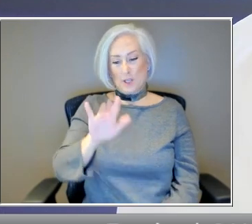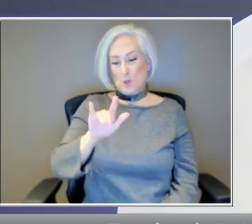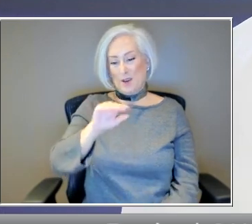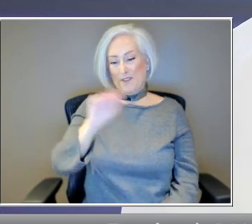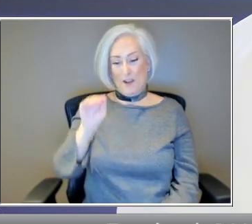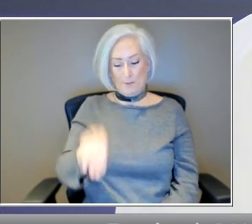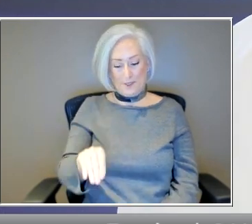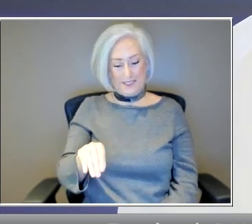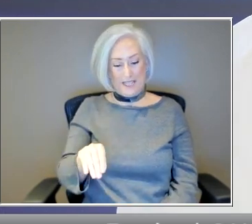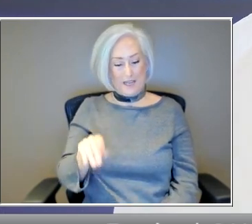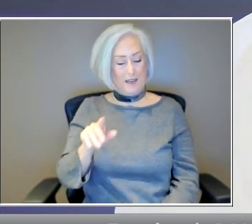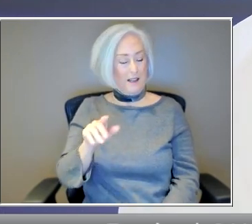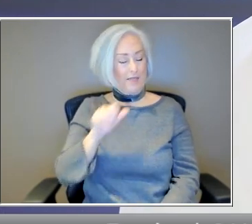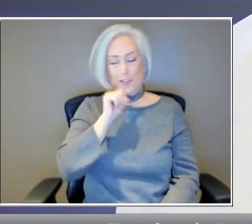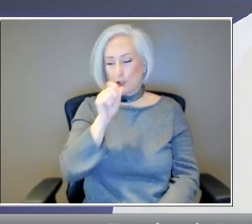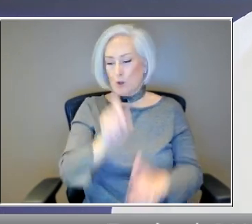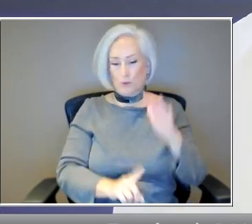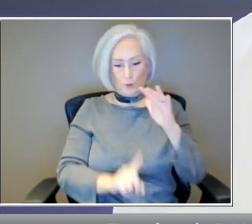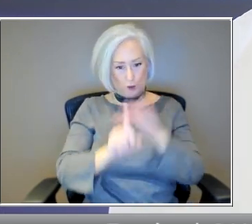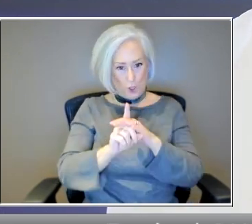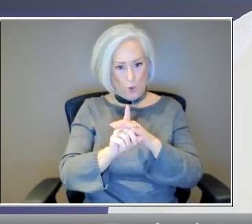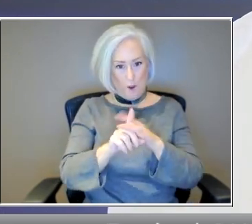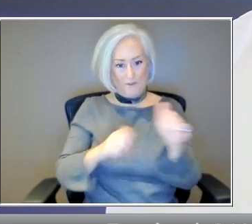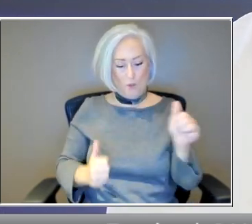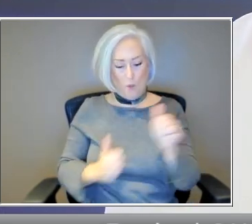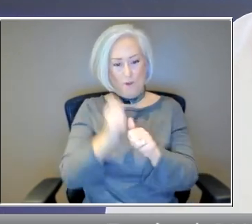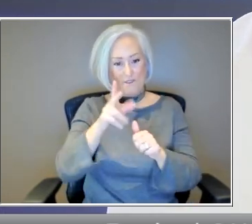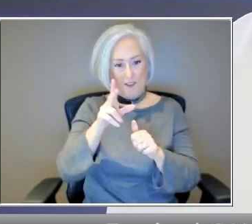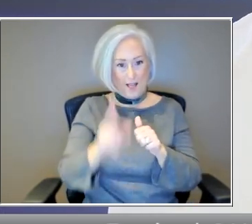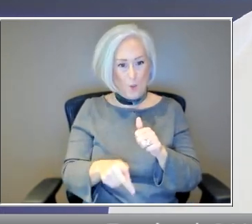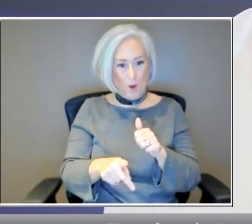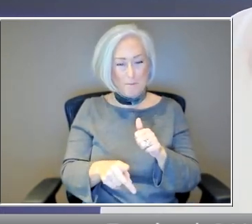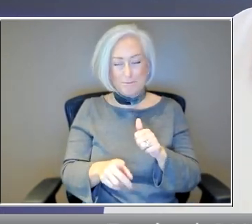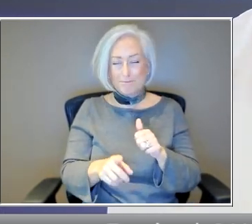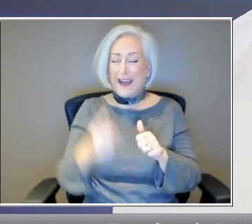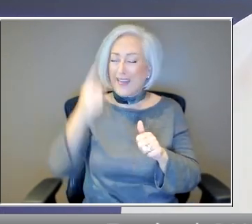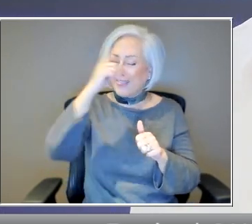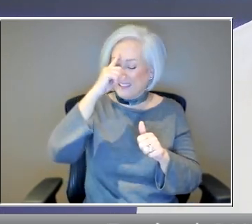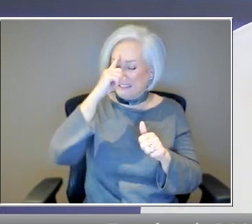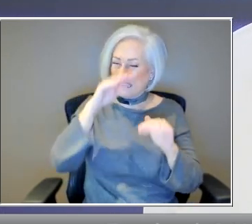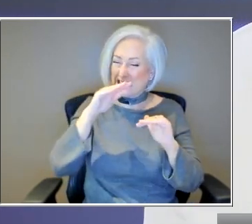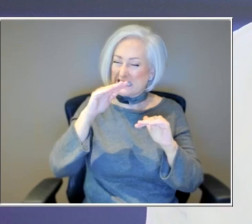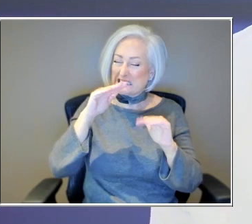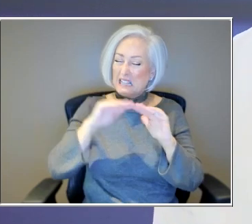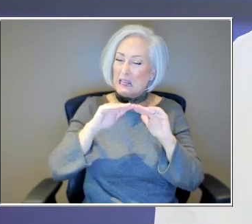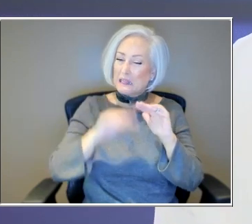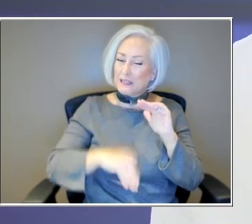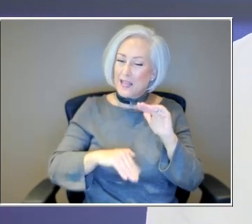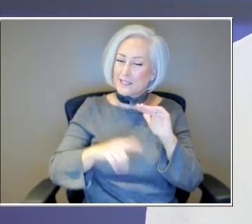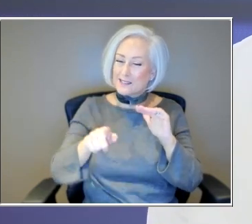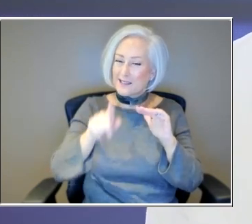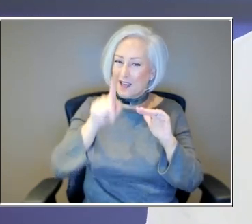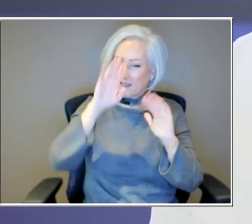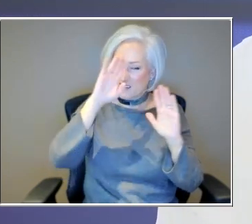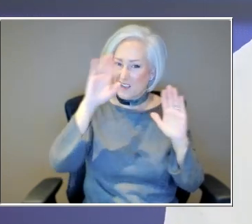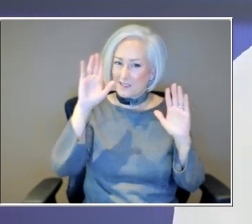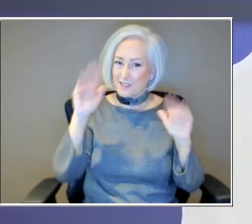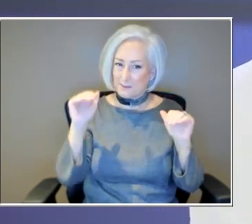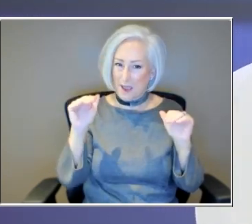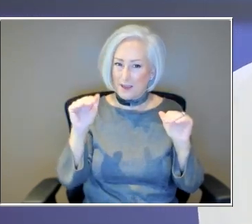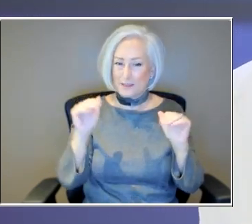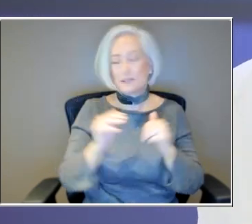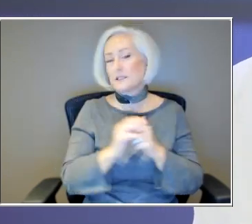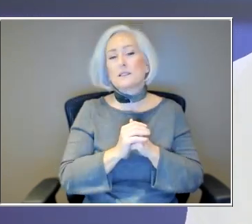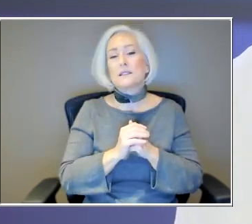Dr. Rockefeller is probably, in my mind, an underestimate, especially historically. And it's not at all uncommon to see patients who have not